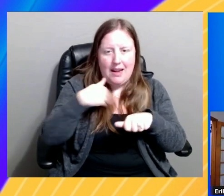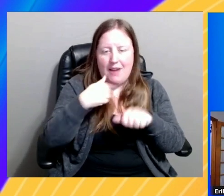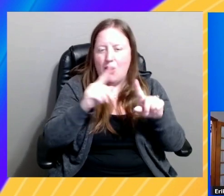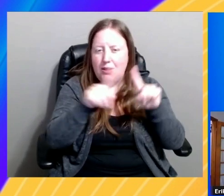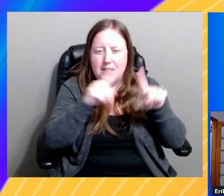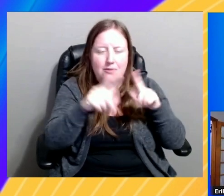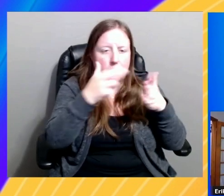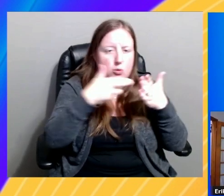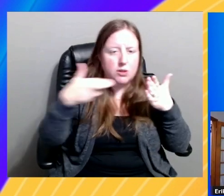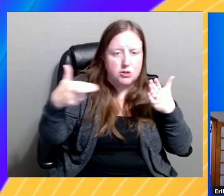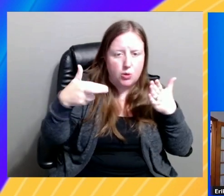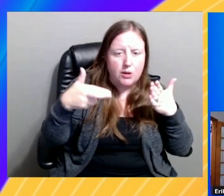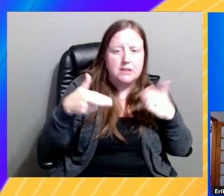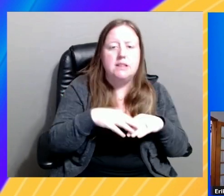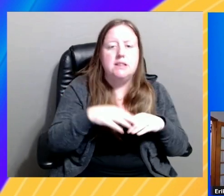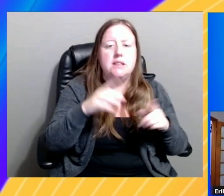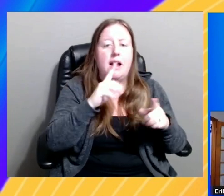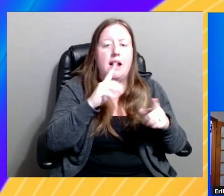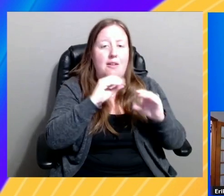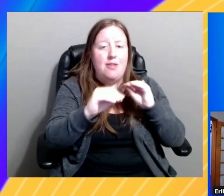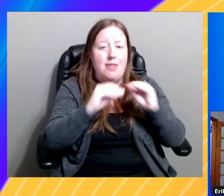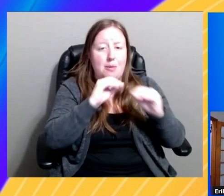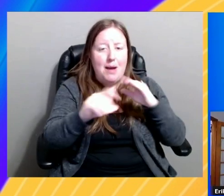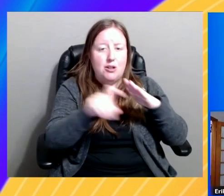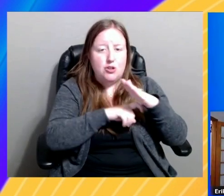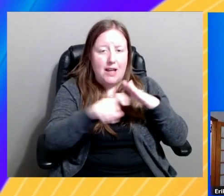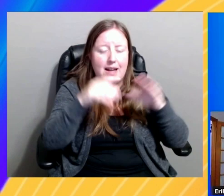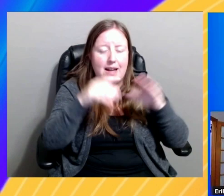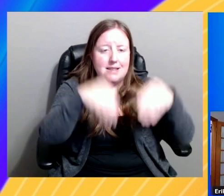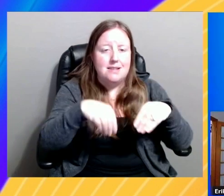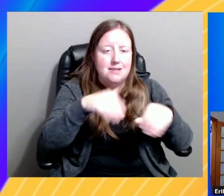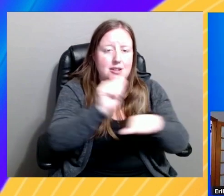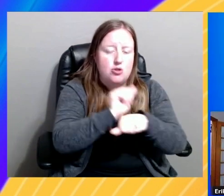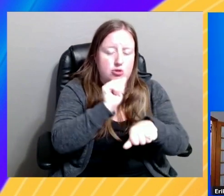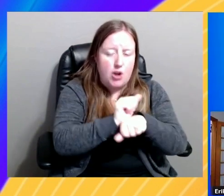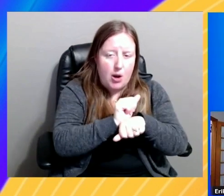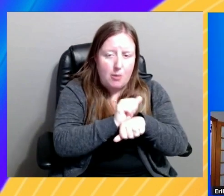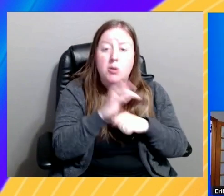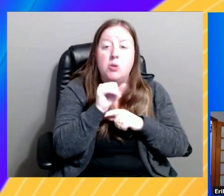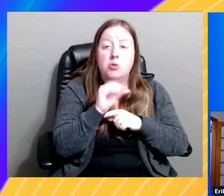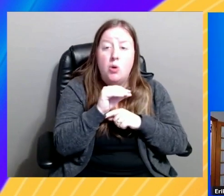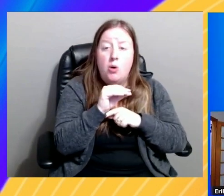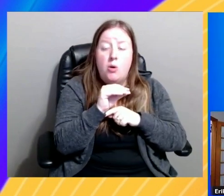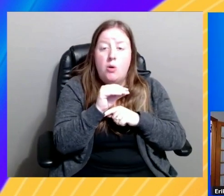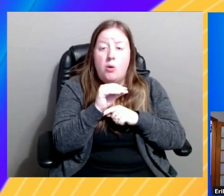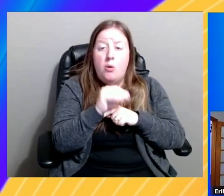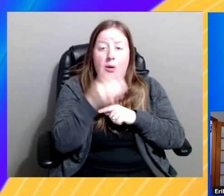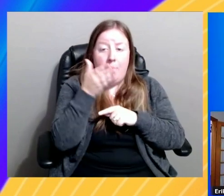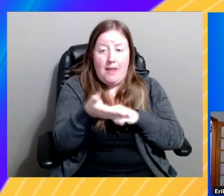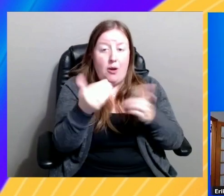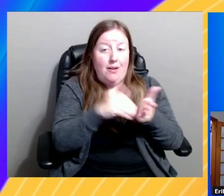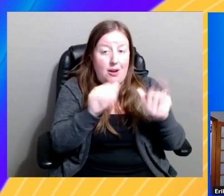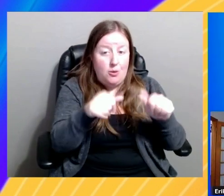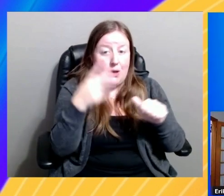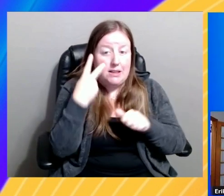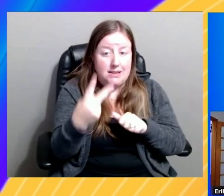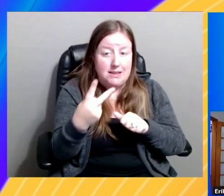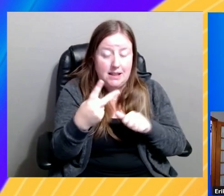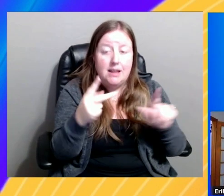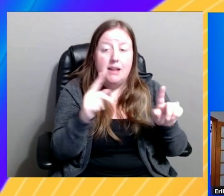in place that patch scan or those patch installation jobs. So here, again, we can see there's different accounts and